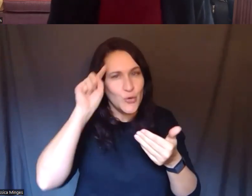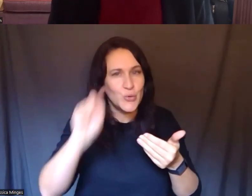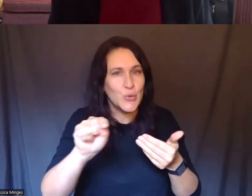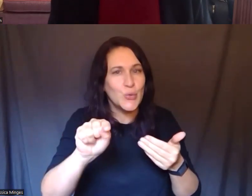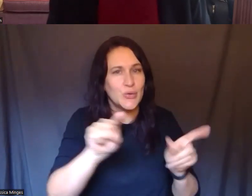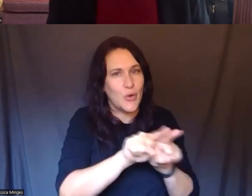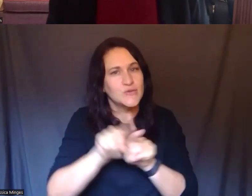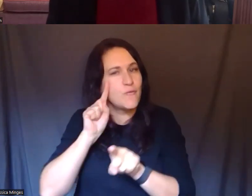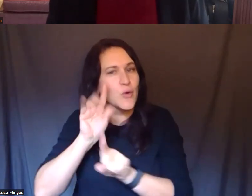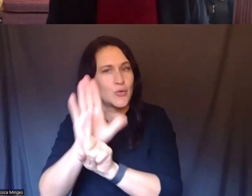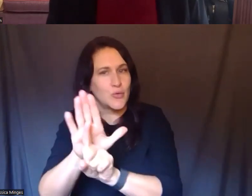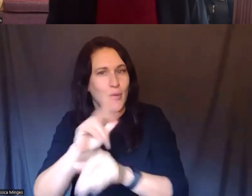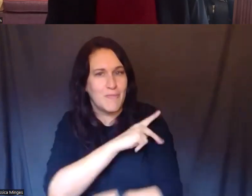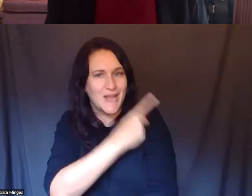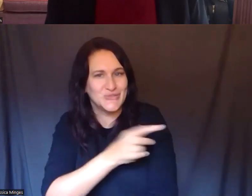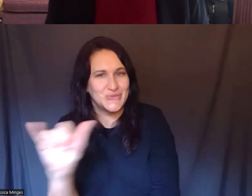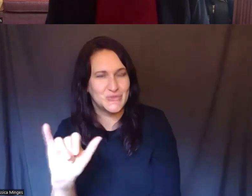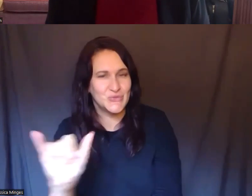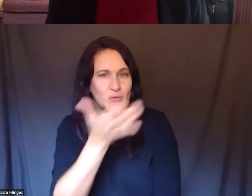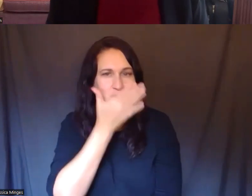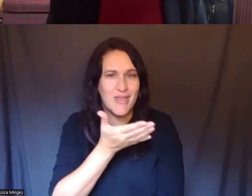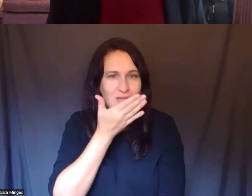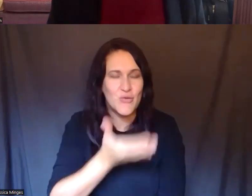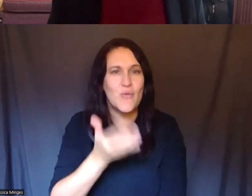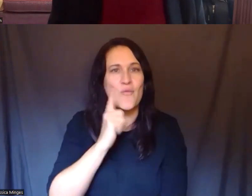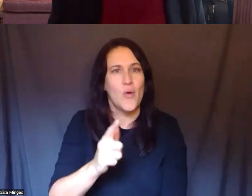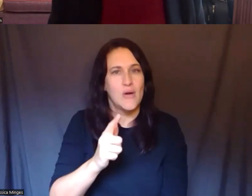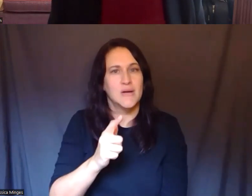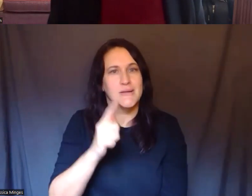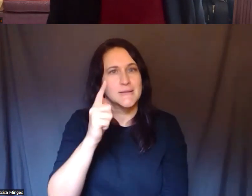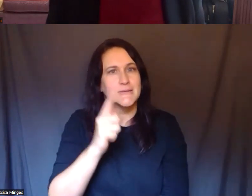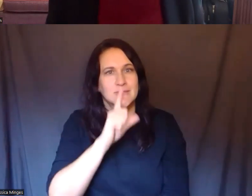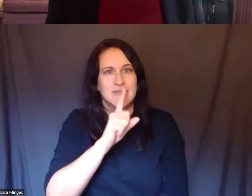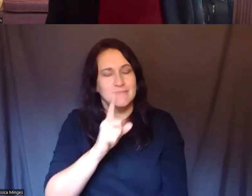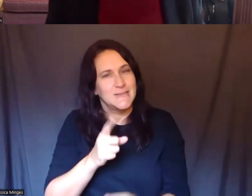for your patients. And thank you for being so true to this important issue.